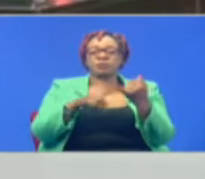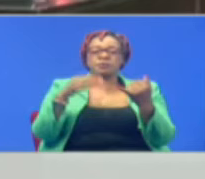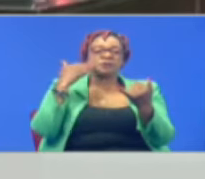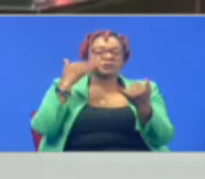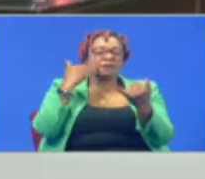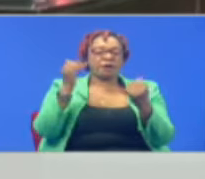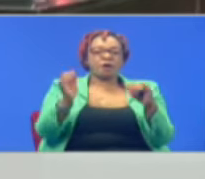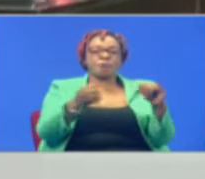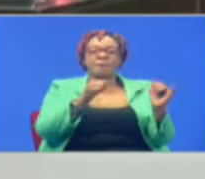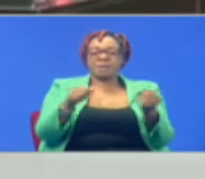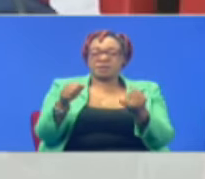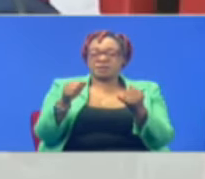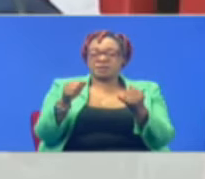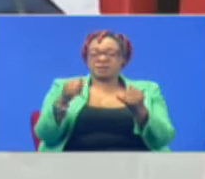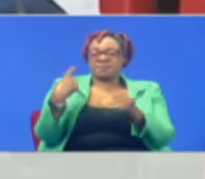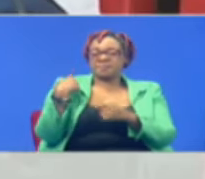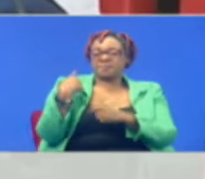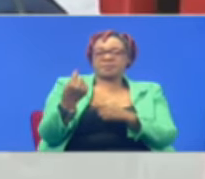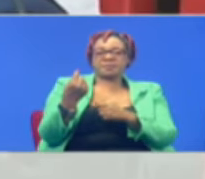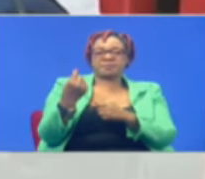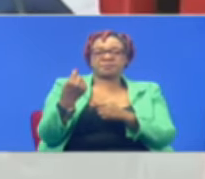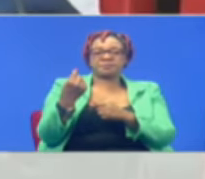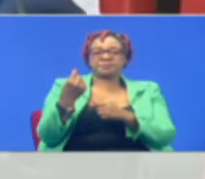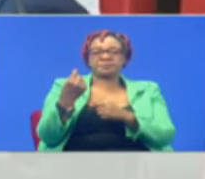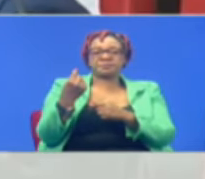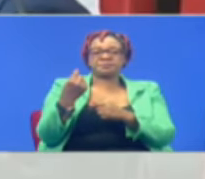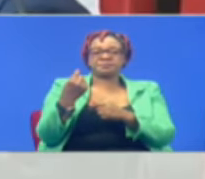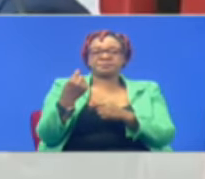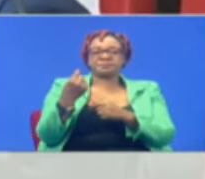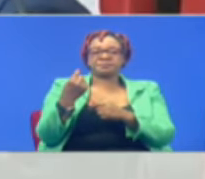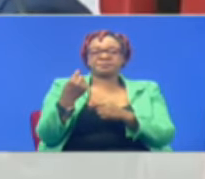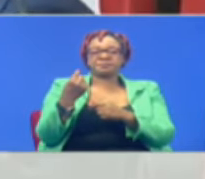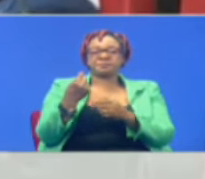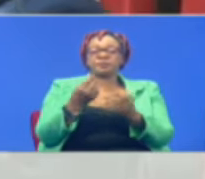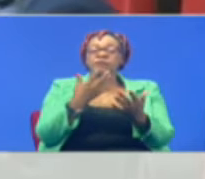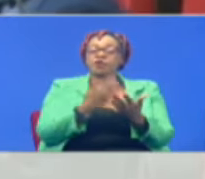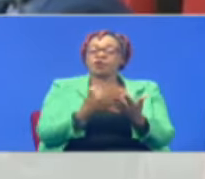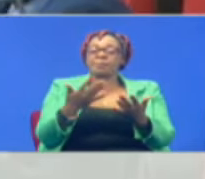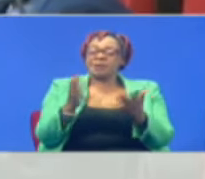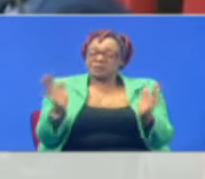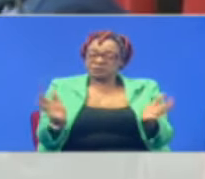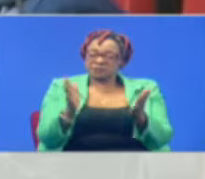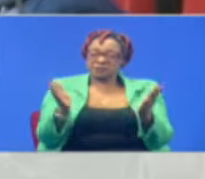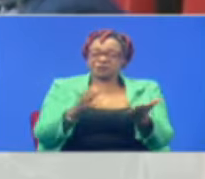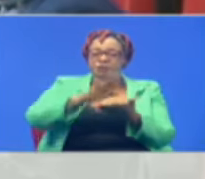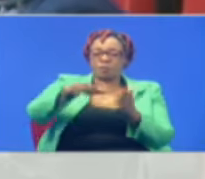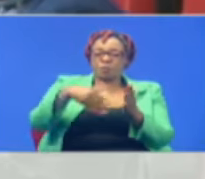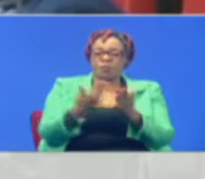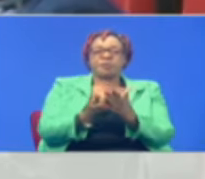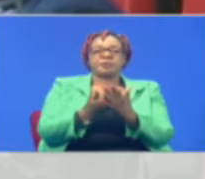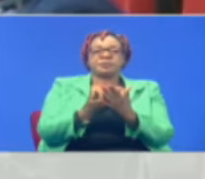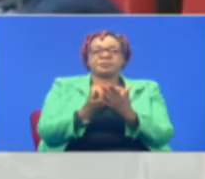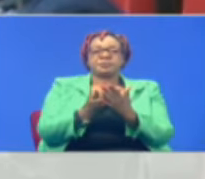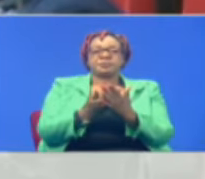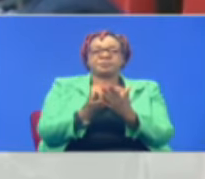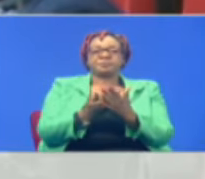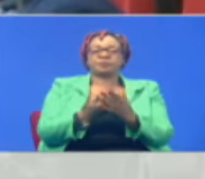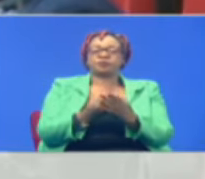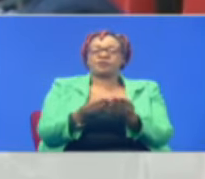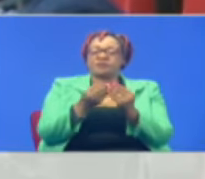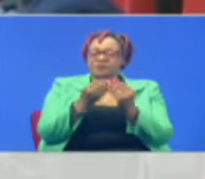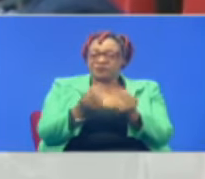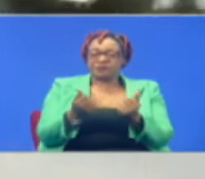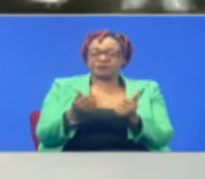Bay, which is the latest. This document is encouraging all women of this country to walk out and fight for